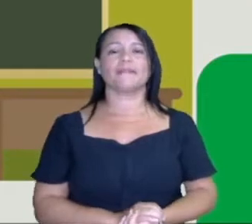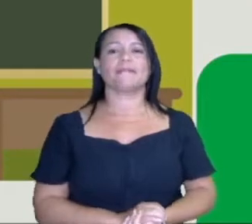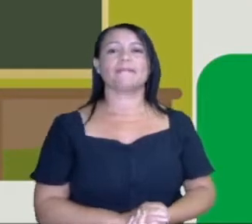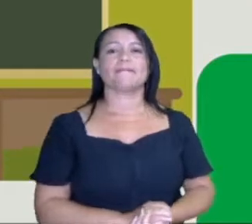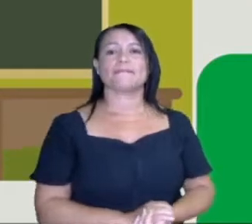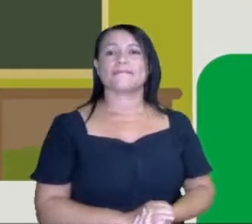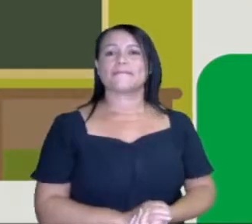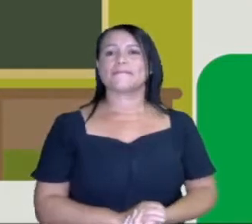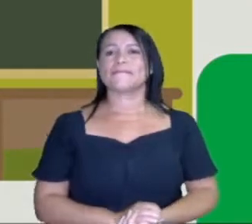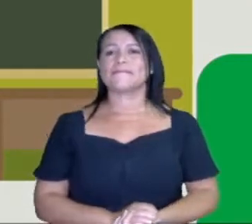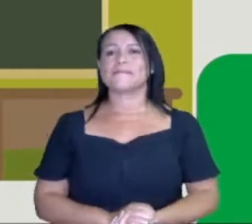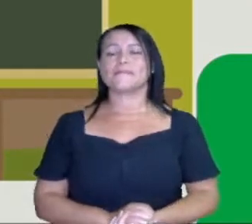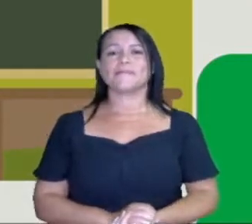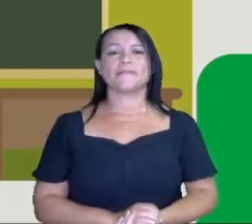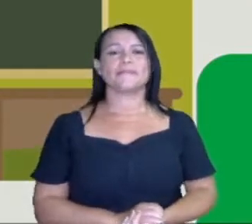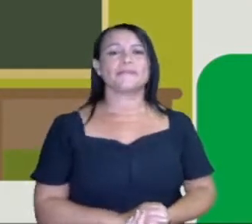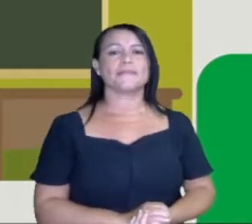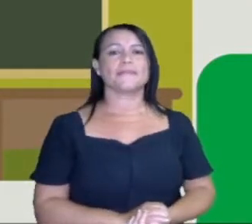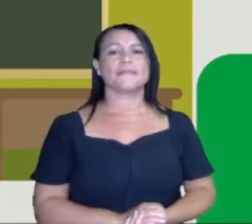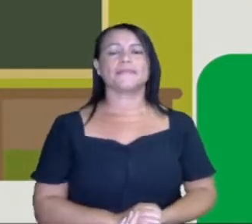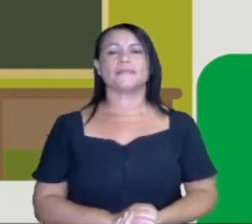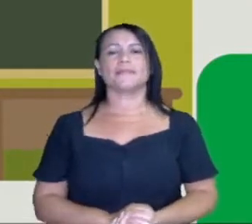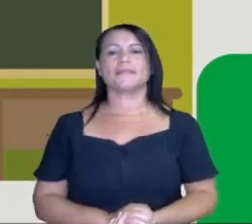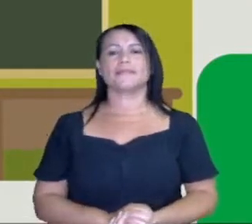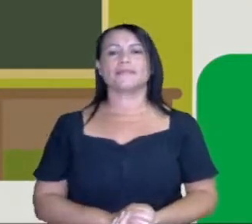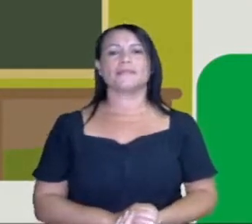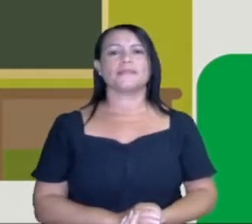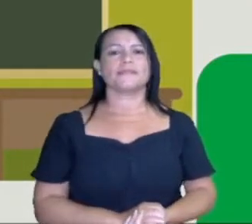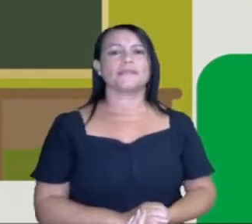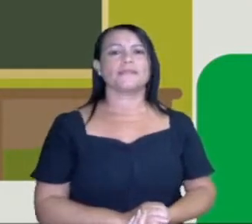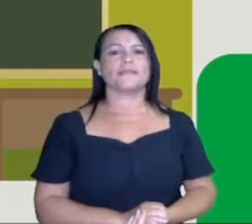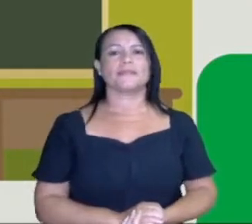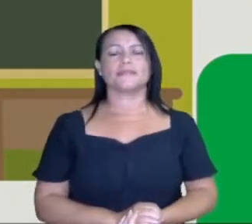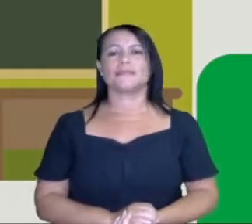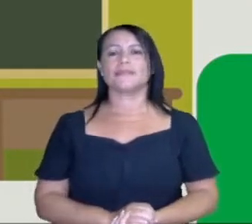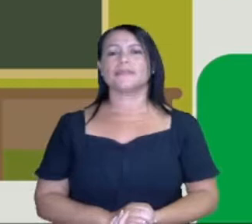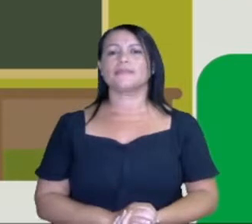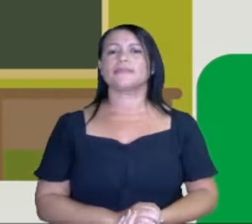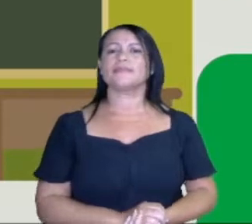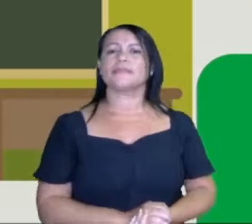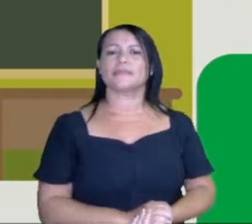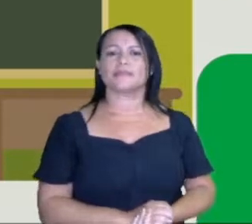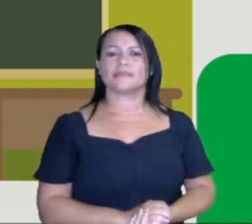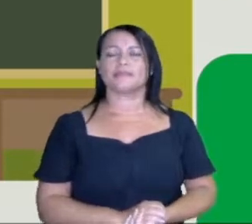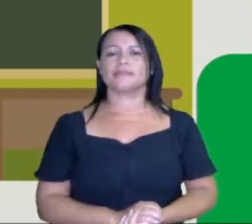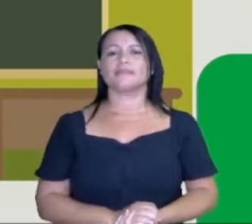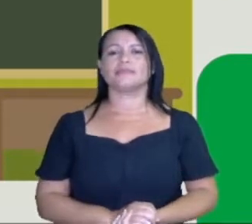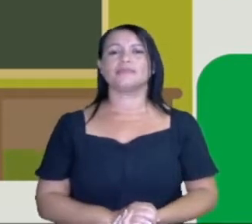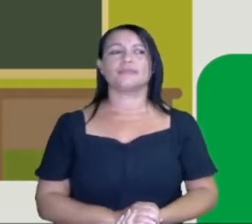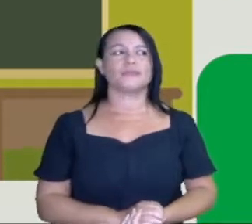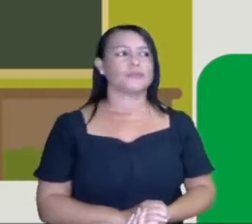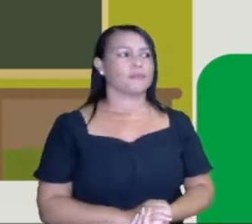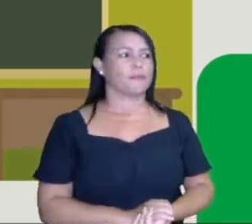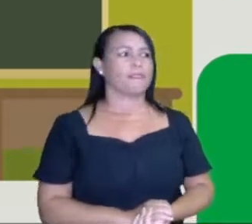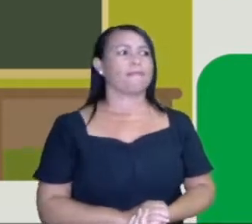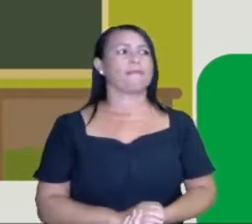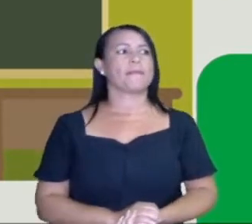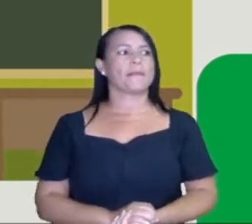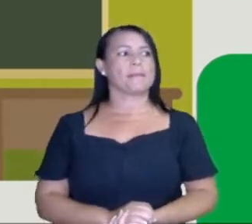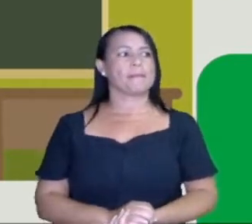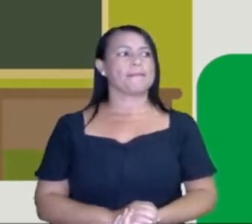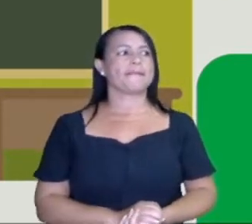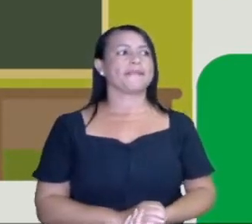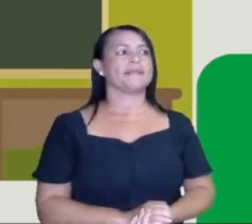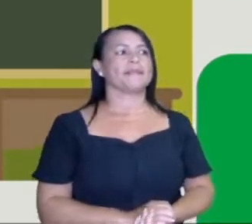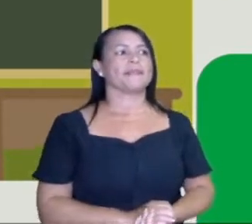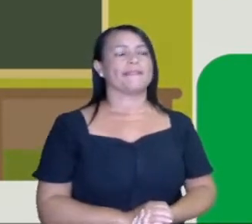In many countries, Teachers' Day is intended to be a